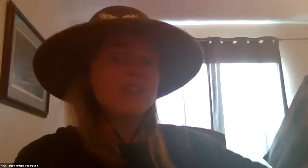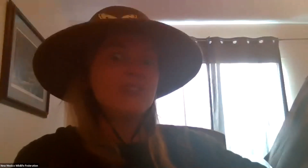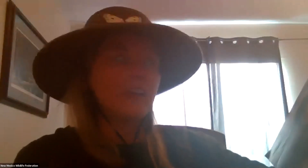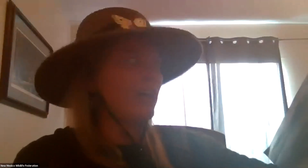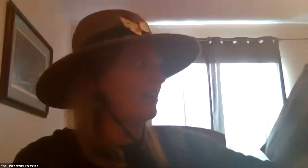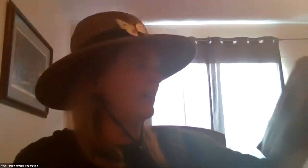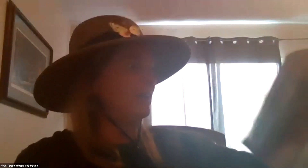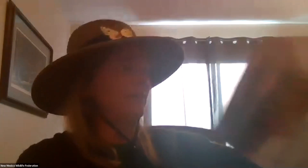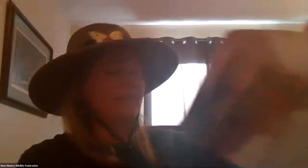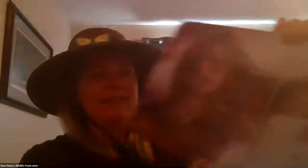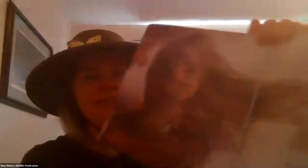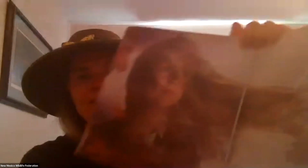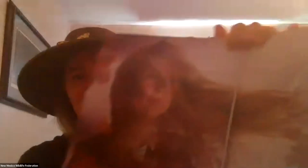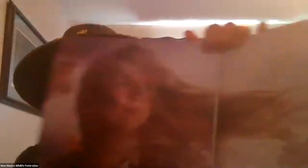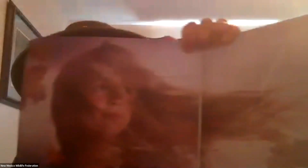and thunder gun.